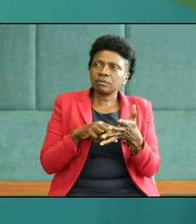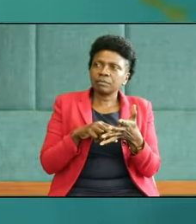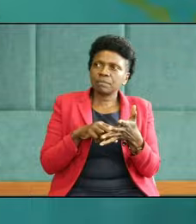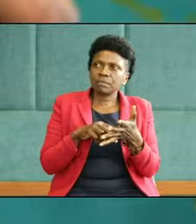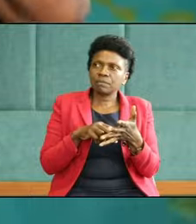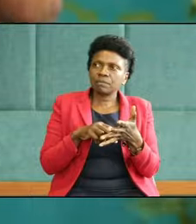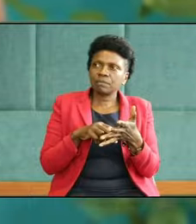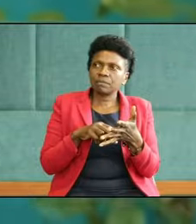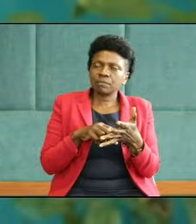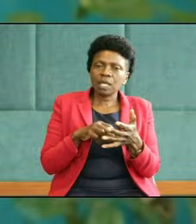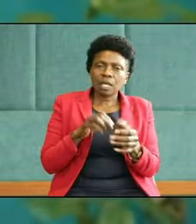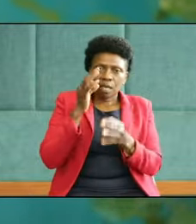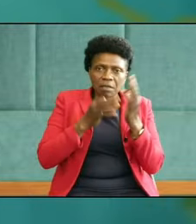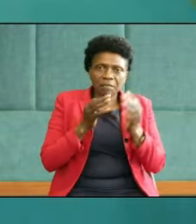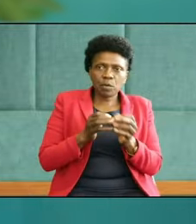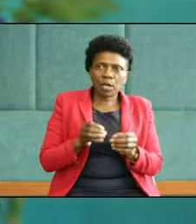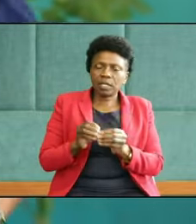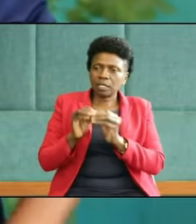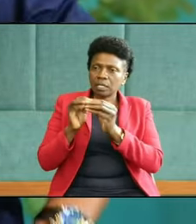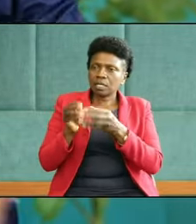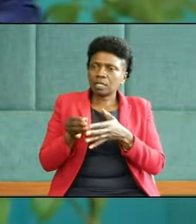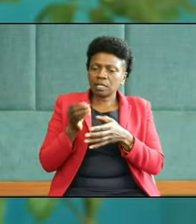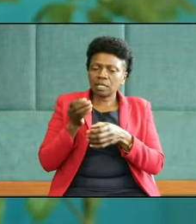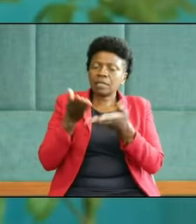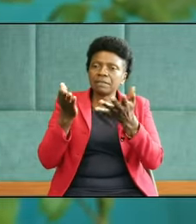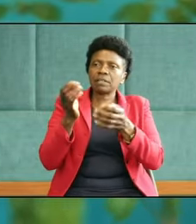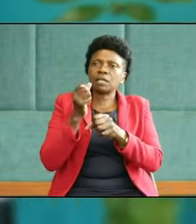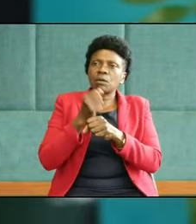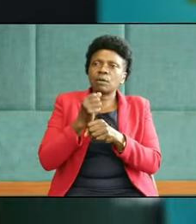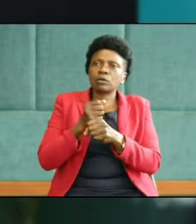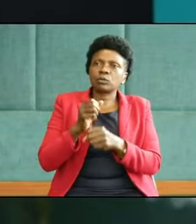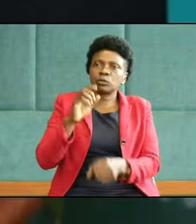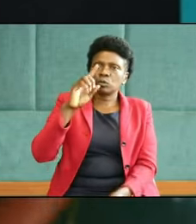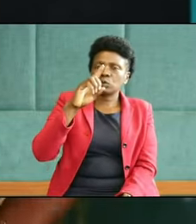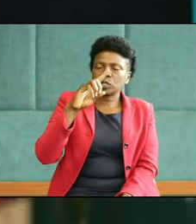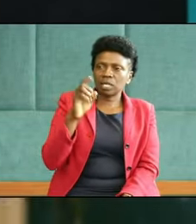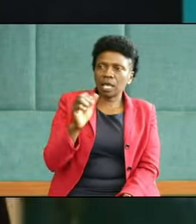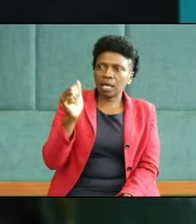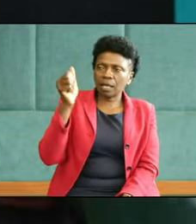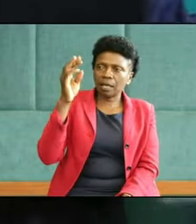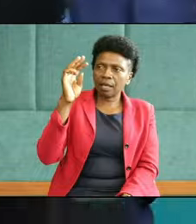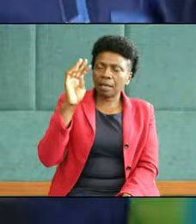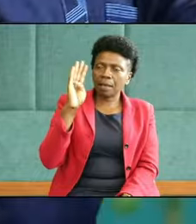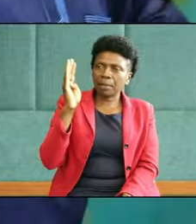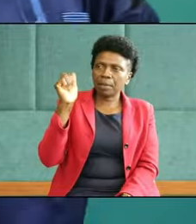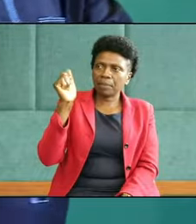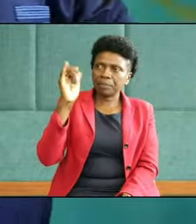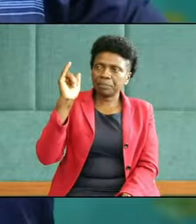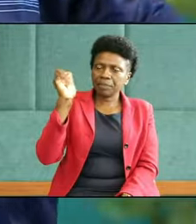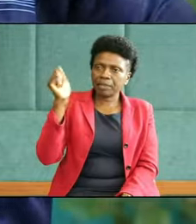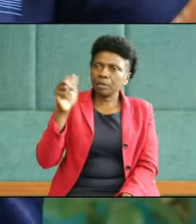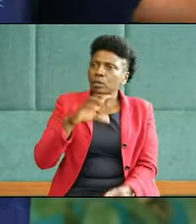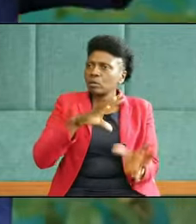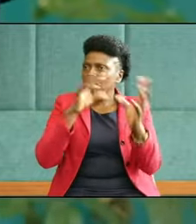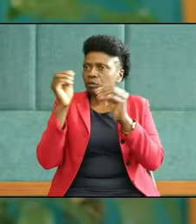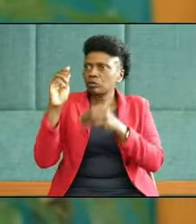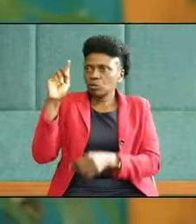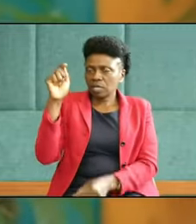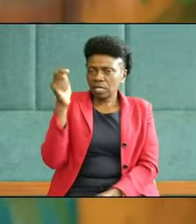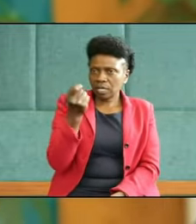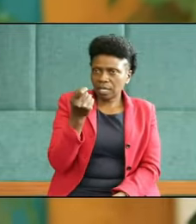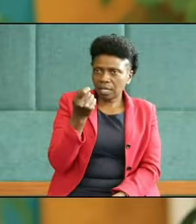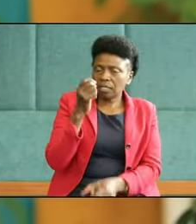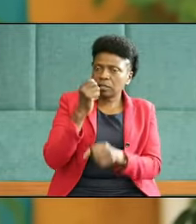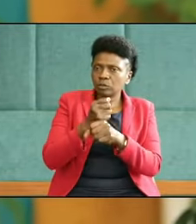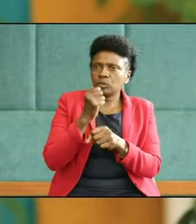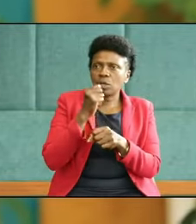will go back home for 4 days. I return back to Zambia. I return to Kenya for the... Listen, I want to do